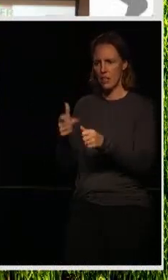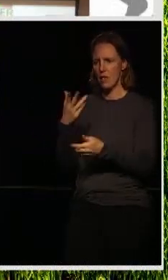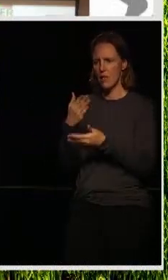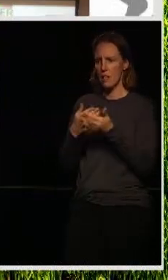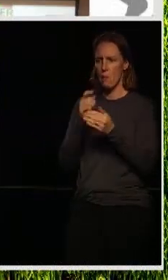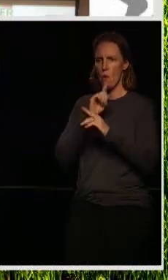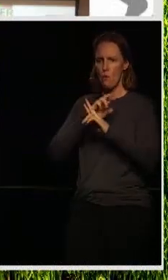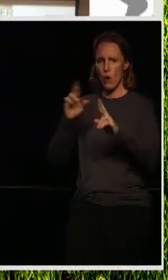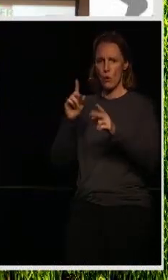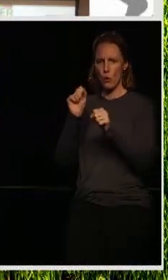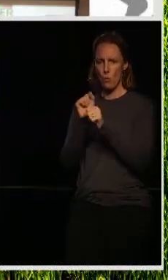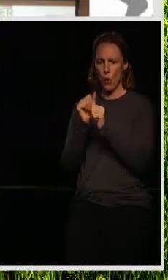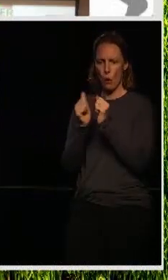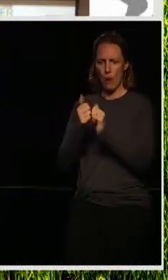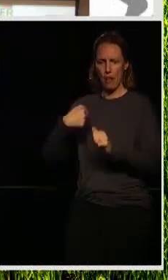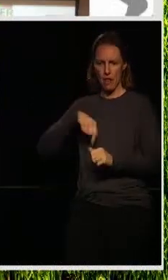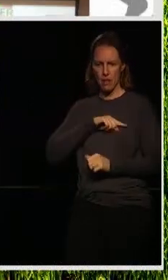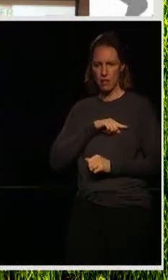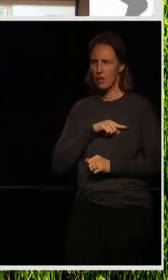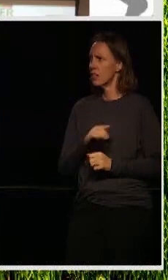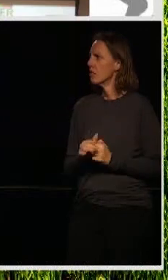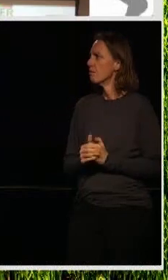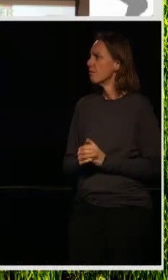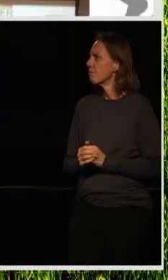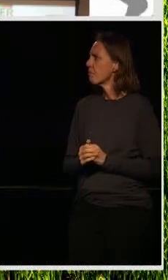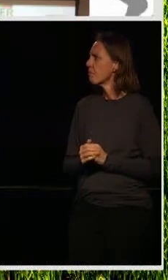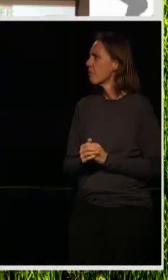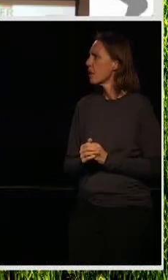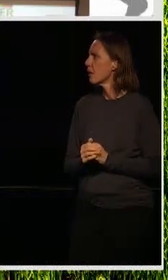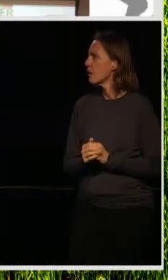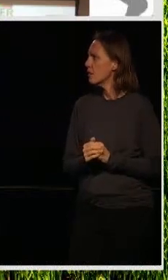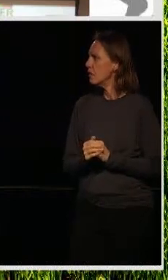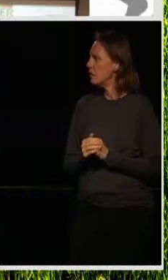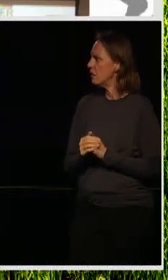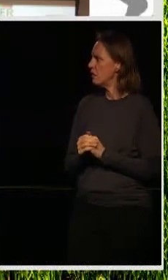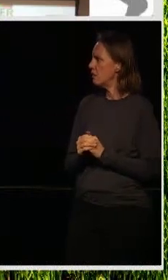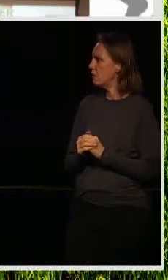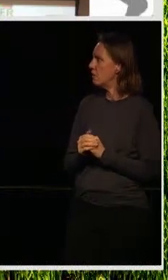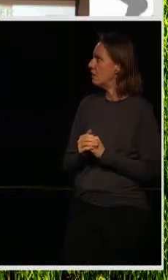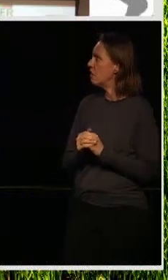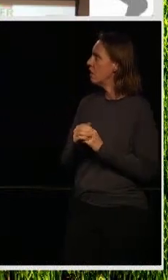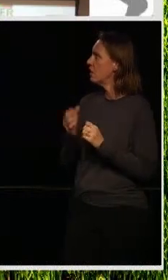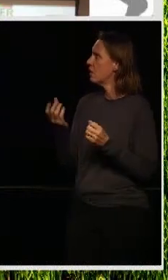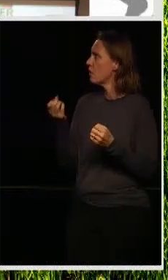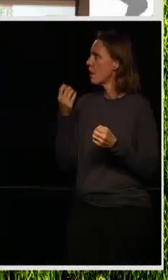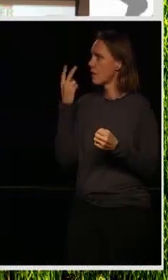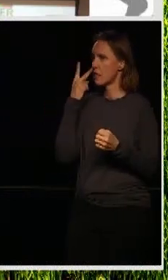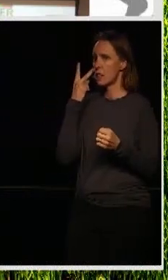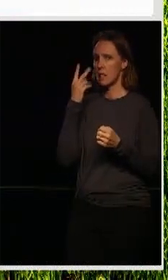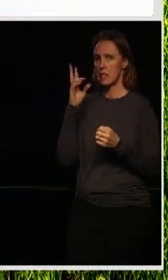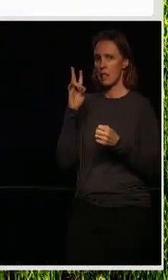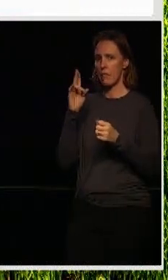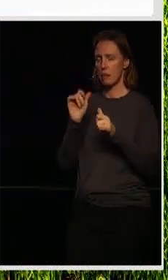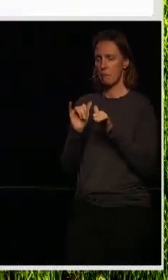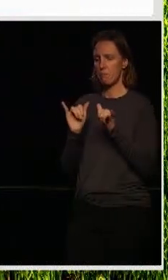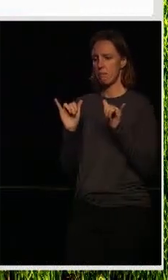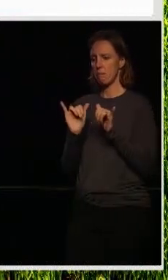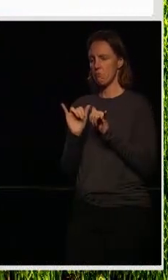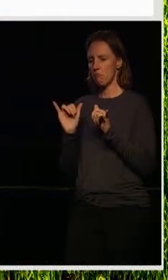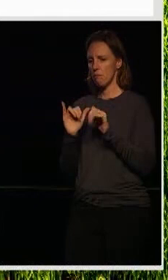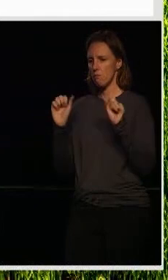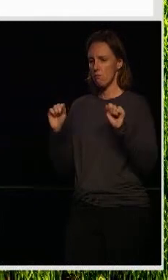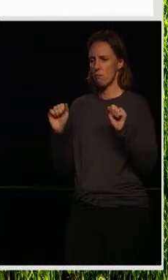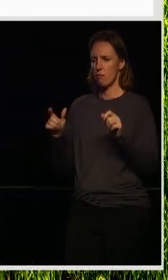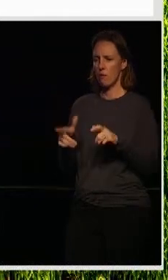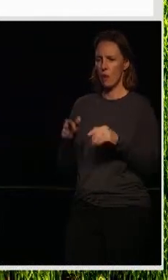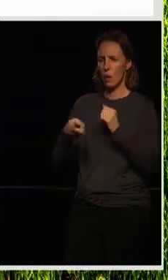to work with us, like Howlett Farms, who own 7 sizable storage sites in the region. $1